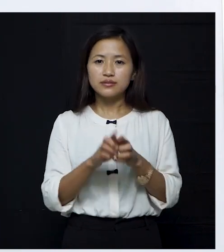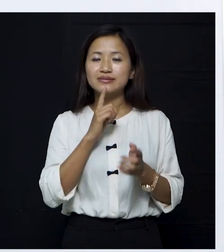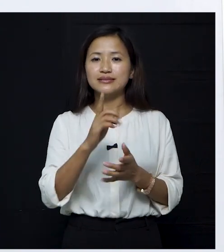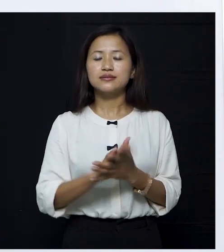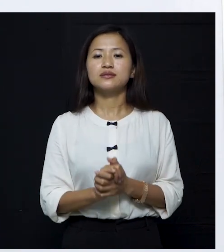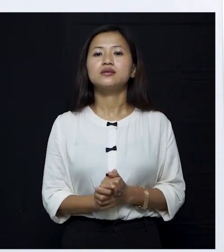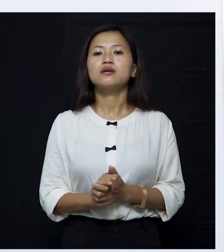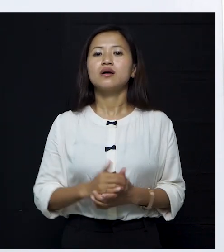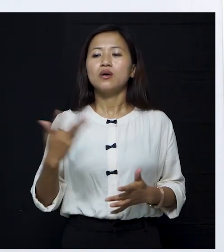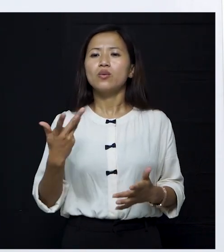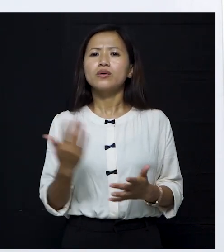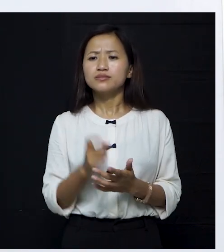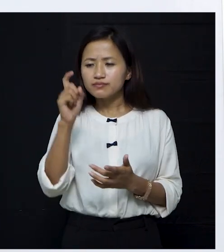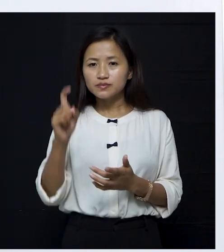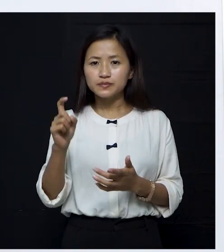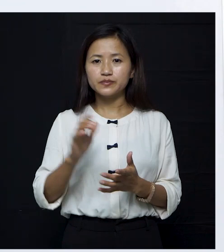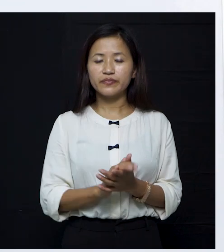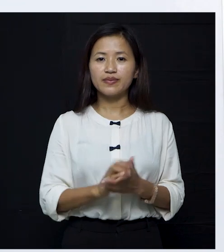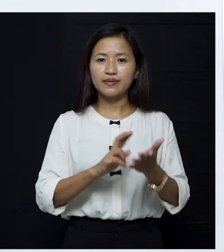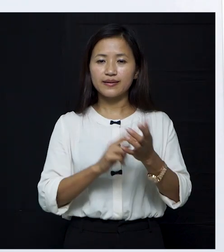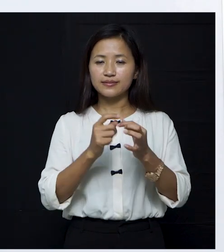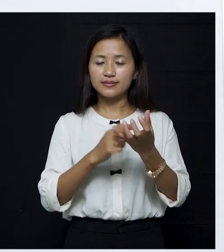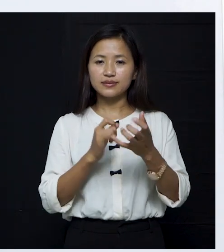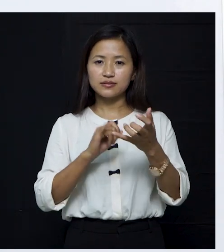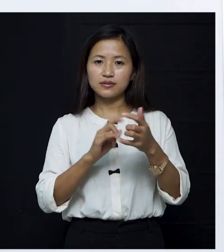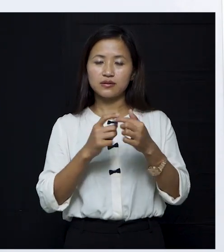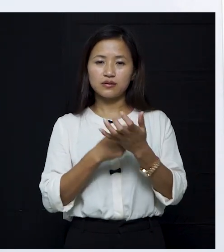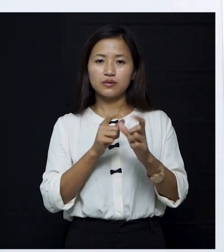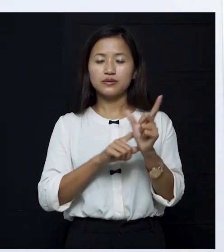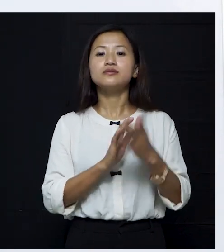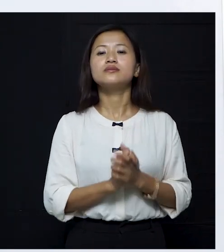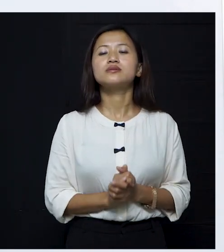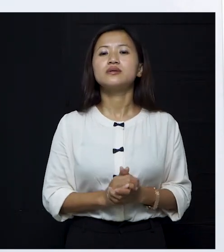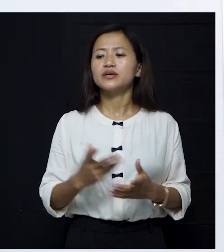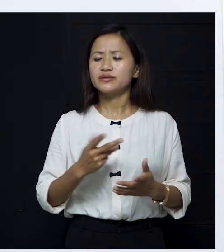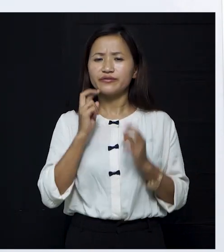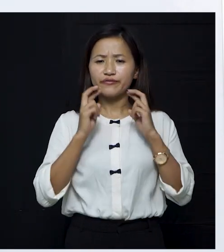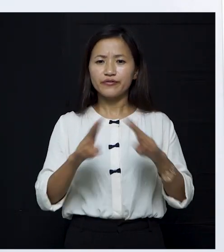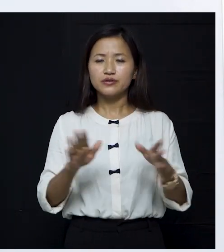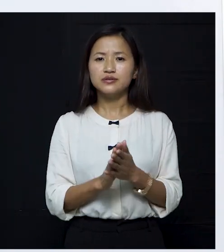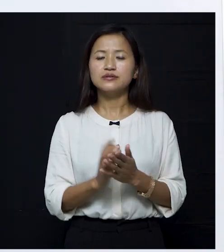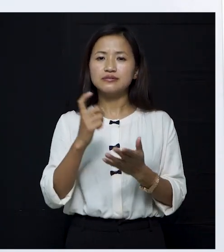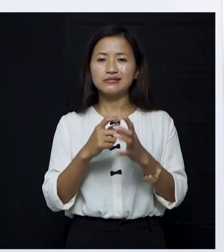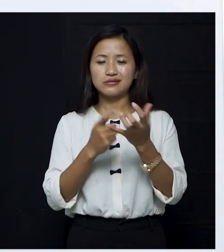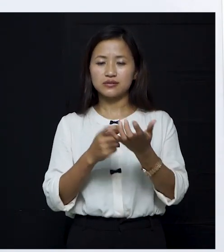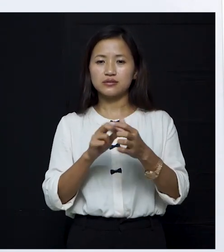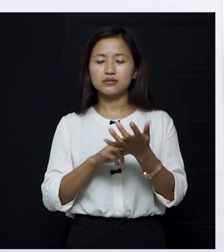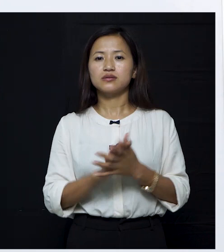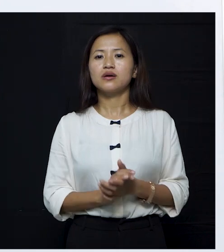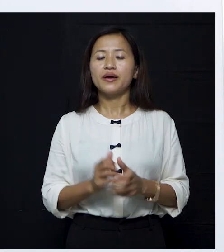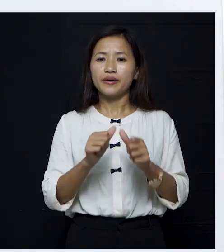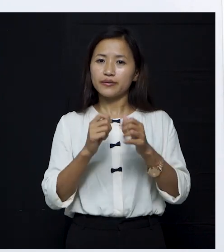okay, why is it necessary? Because this consumer awareness, it is very, very necessary, okay?